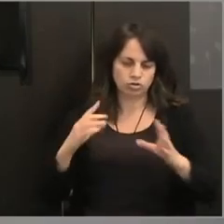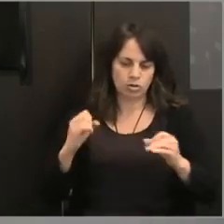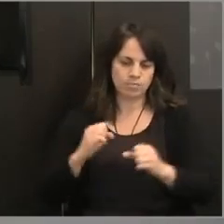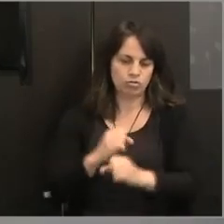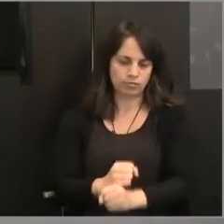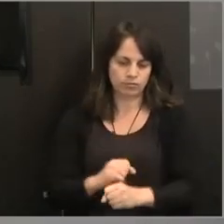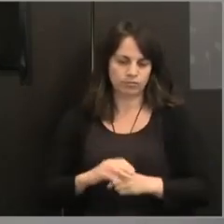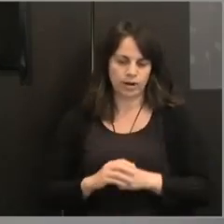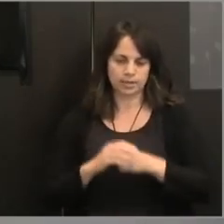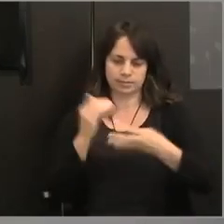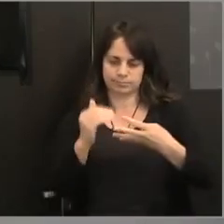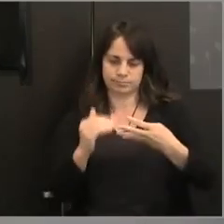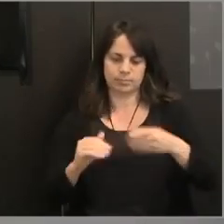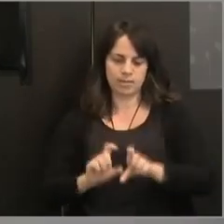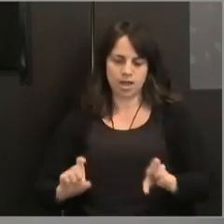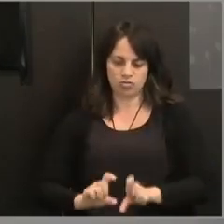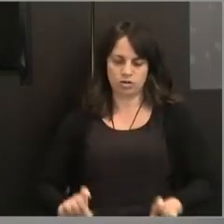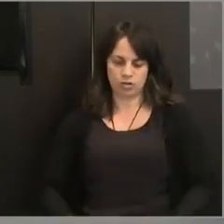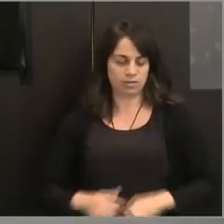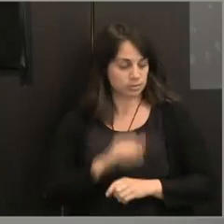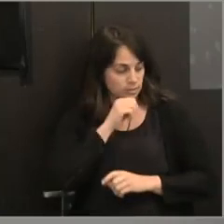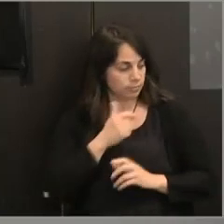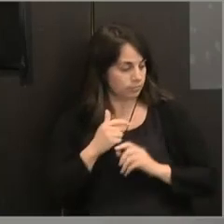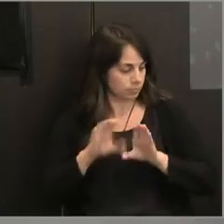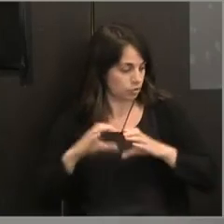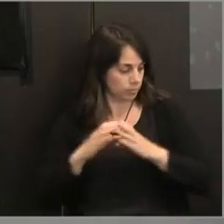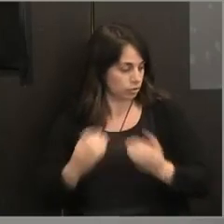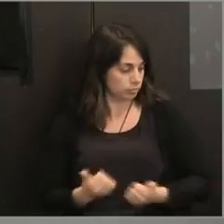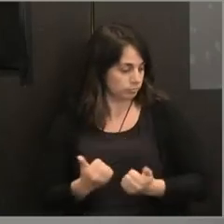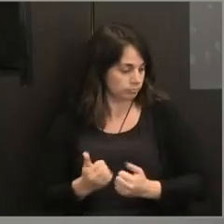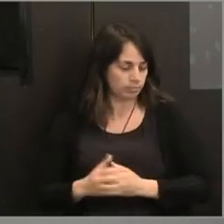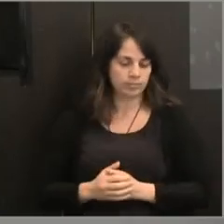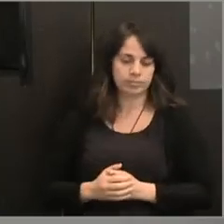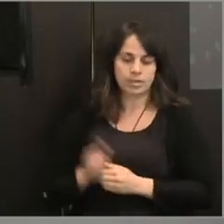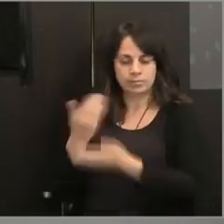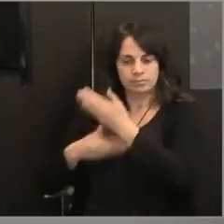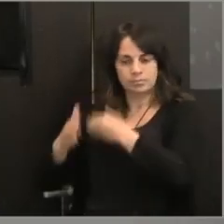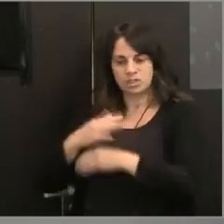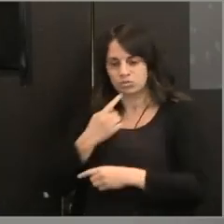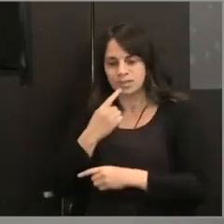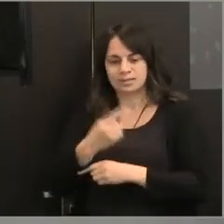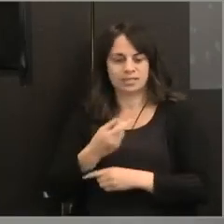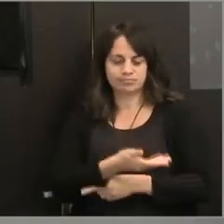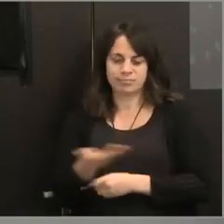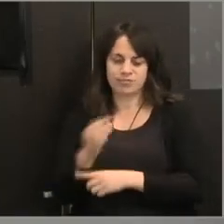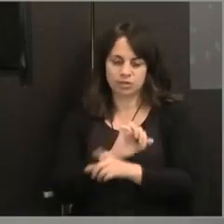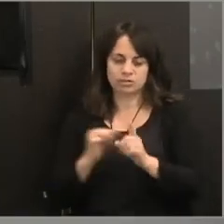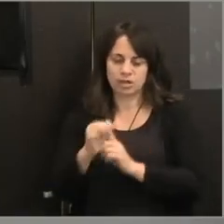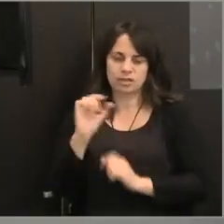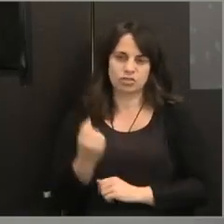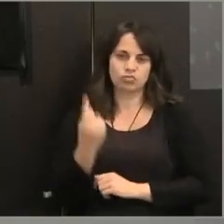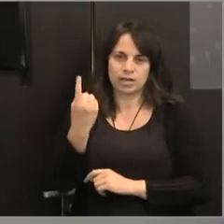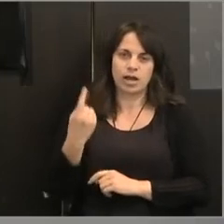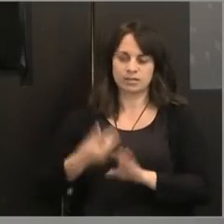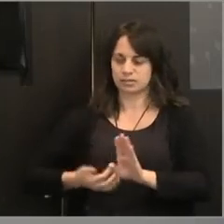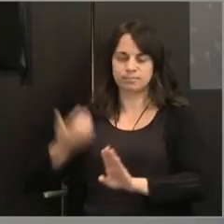next few paragraphs, if that's all right for the Commission. History shows that every society realises very